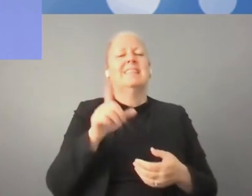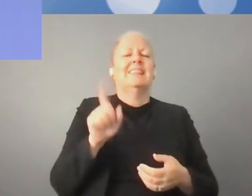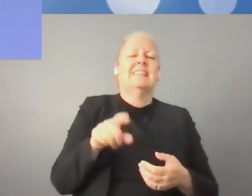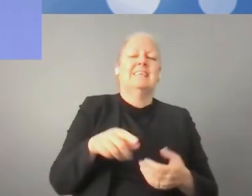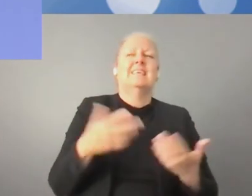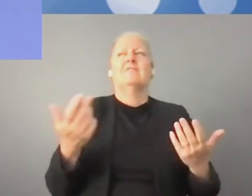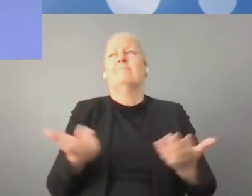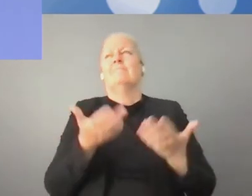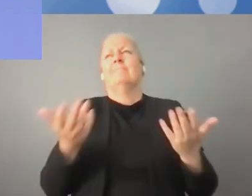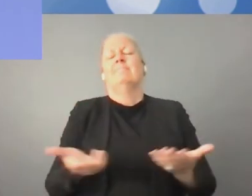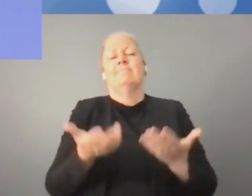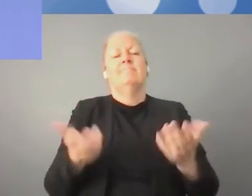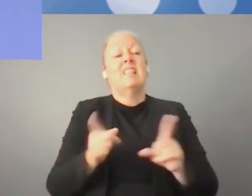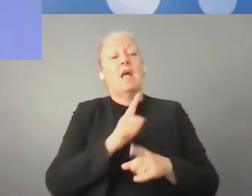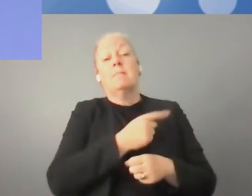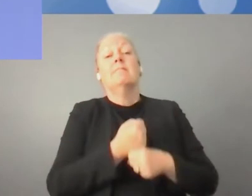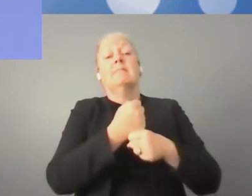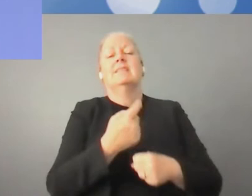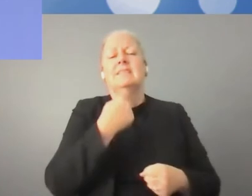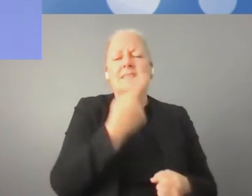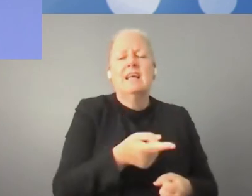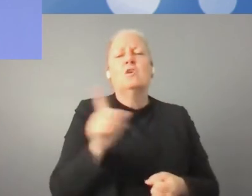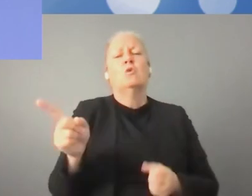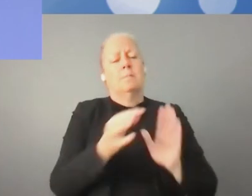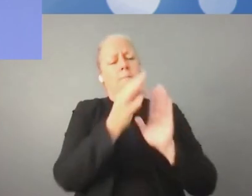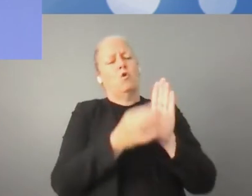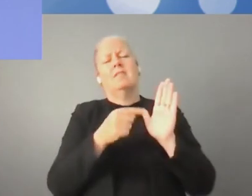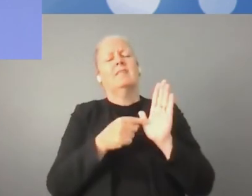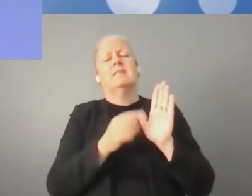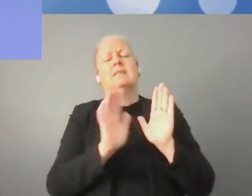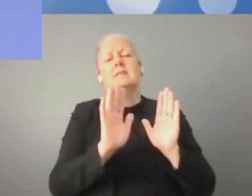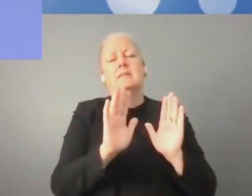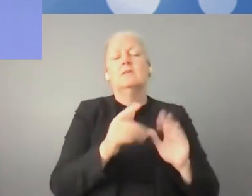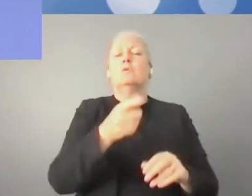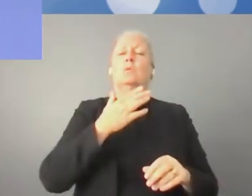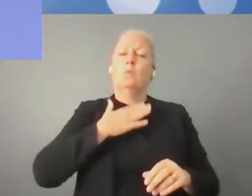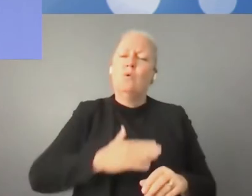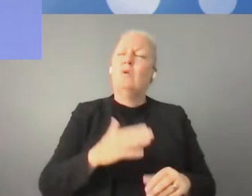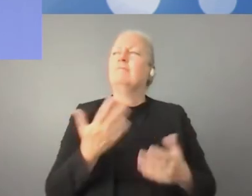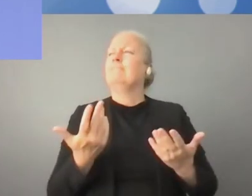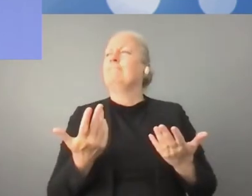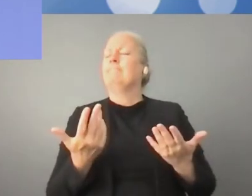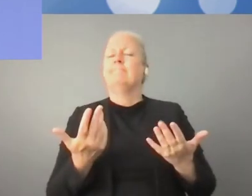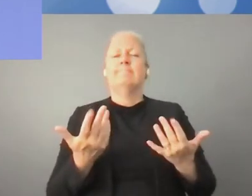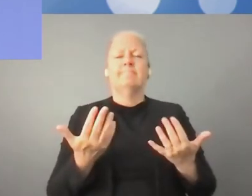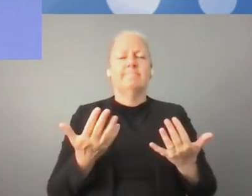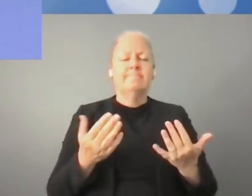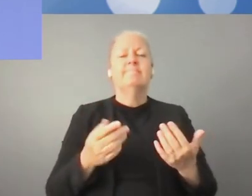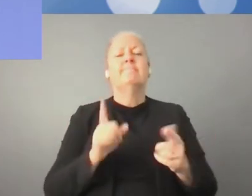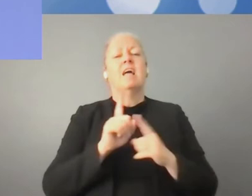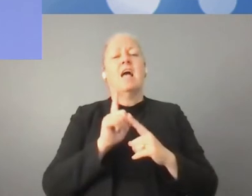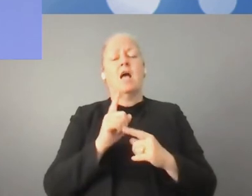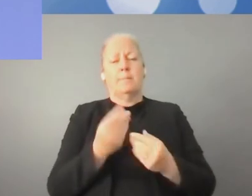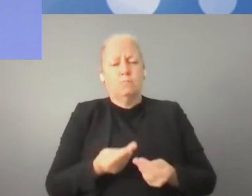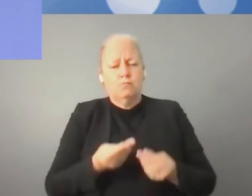said a set of policies to inform to offer direct and indirect incentives such